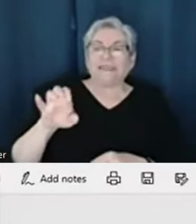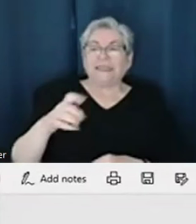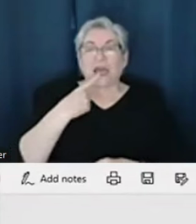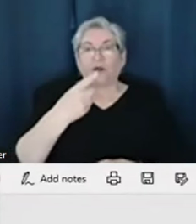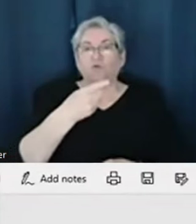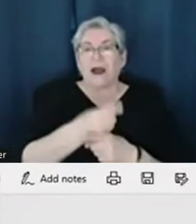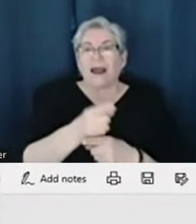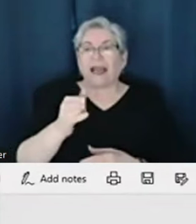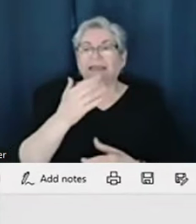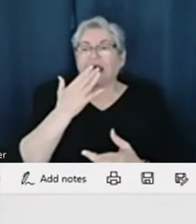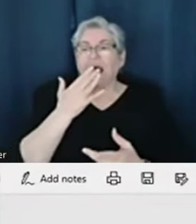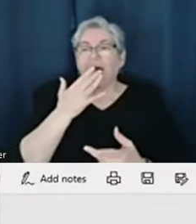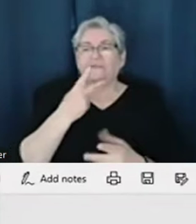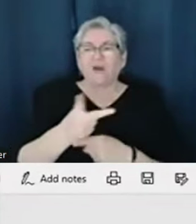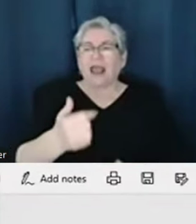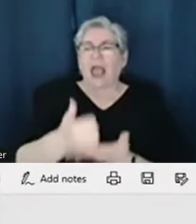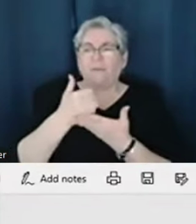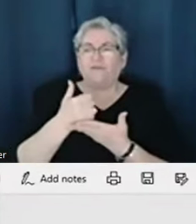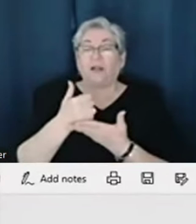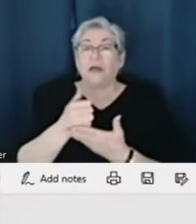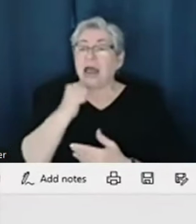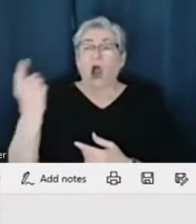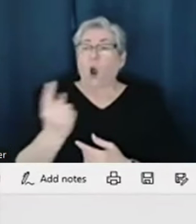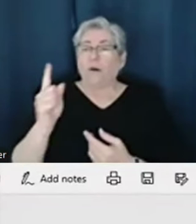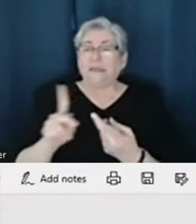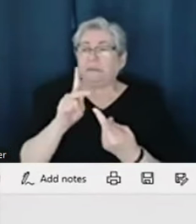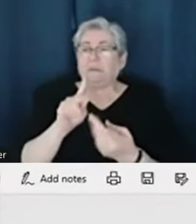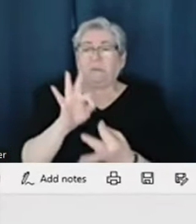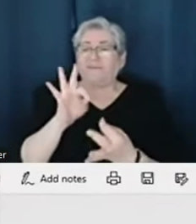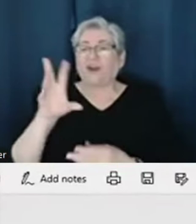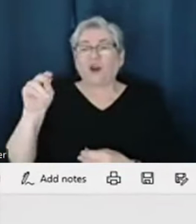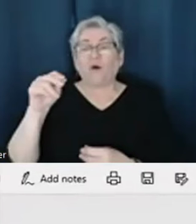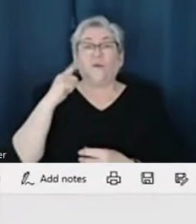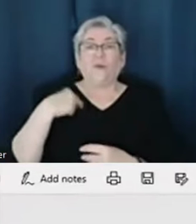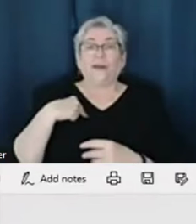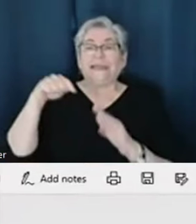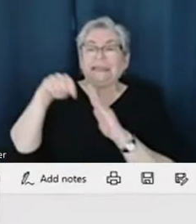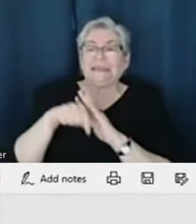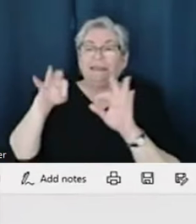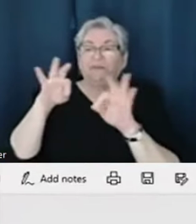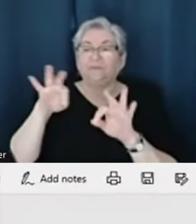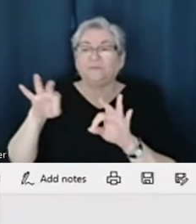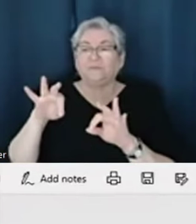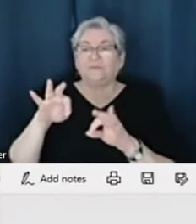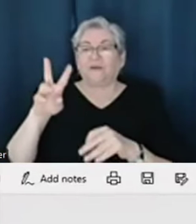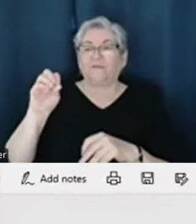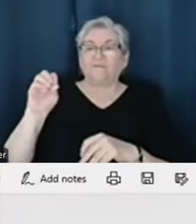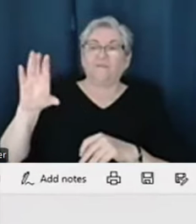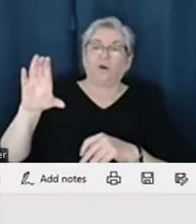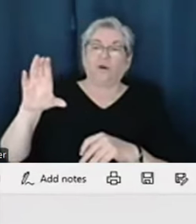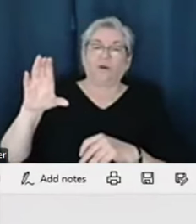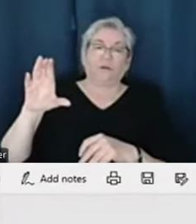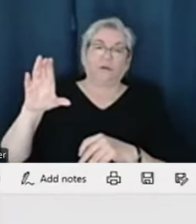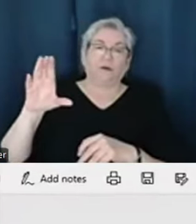And yes, it's not always exact, especially when we get into vocational rehab legal terminology. But